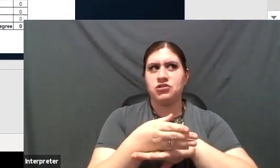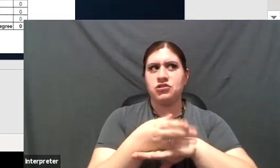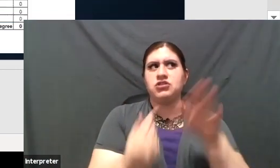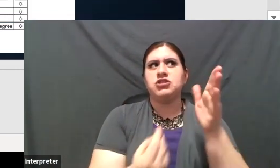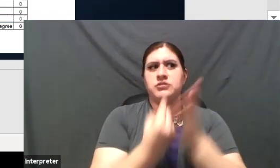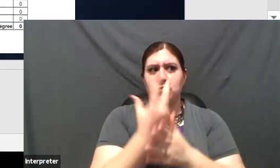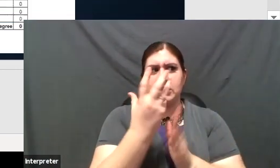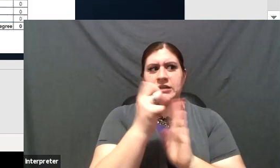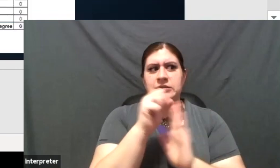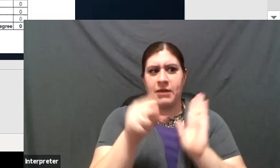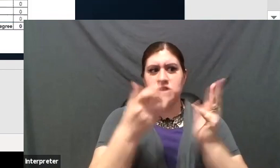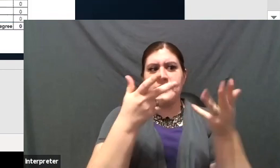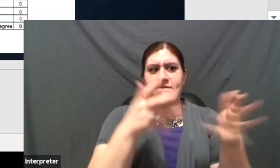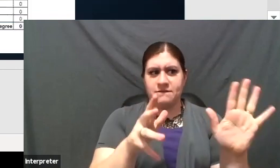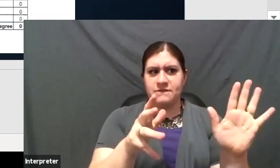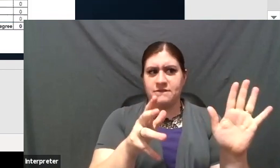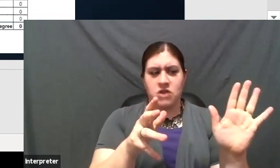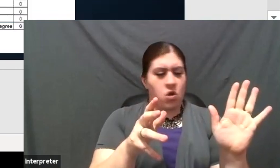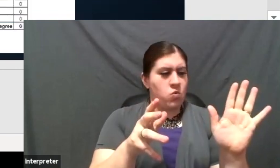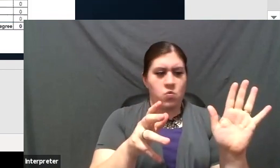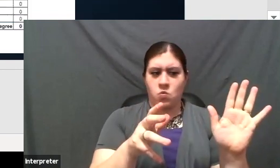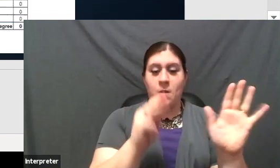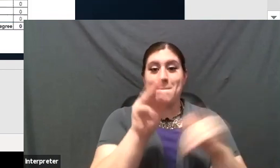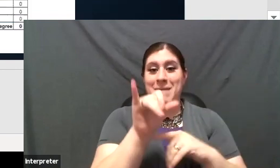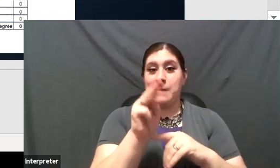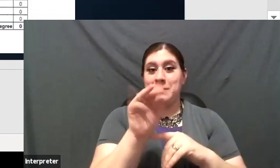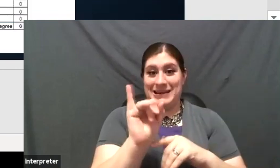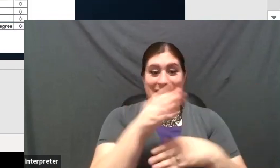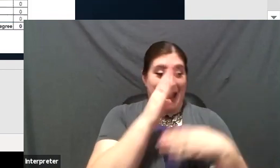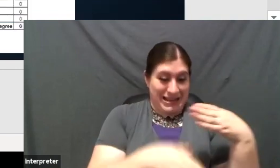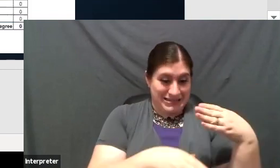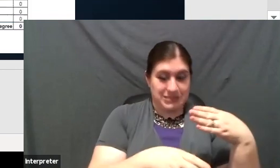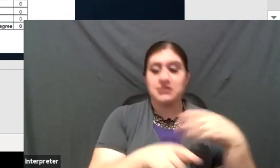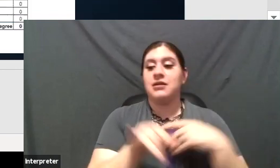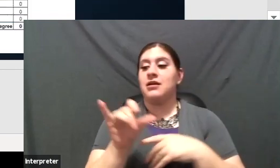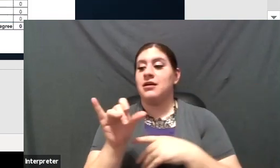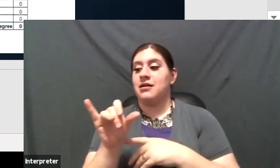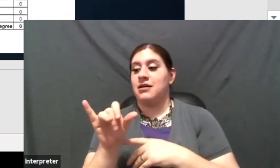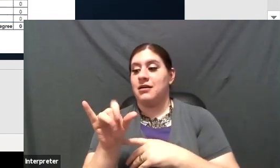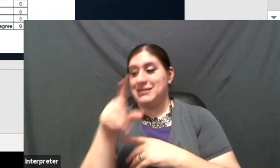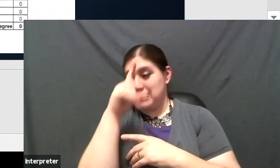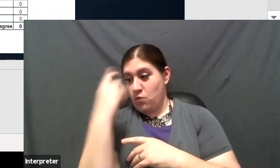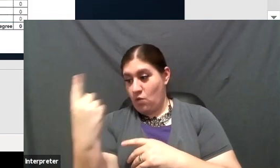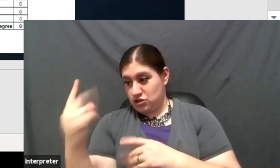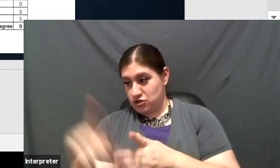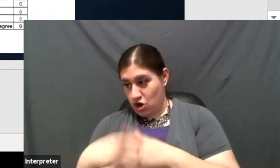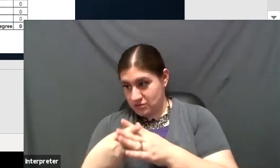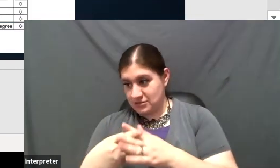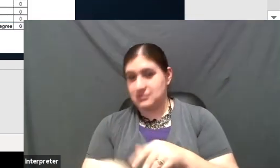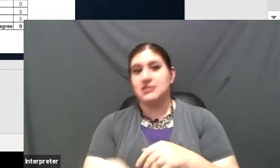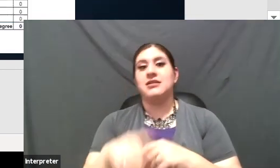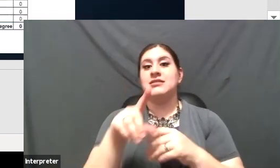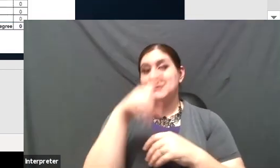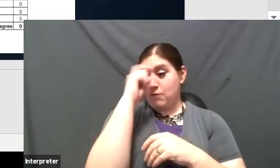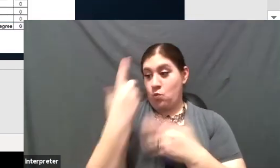session is, the day after May Mini, and May Mini starts the day after spring. Summer 2 starts the day after Summer